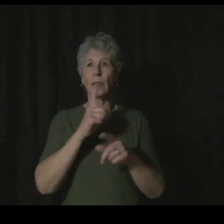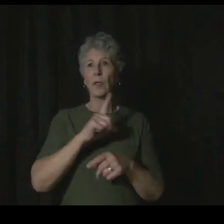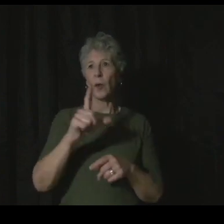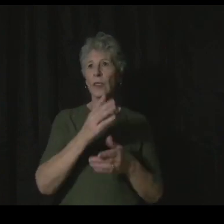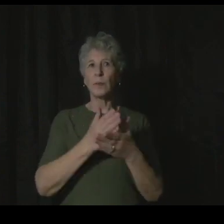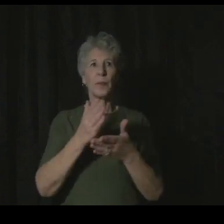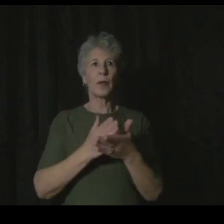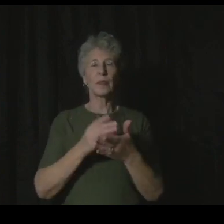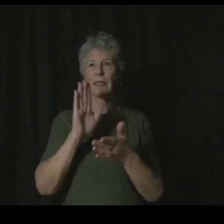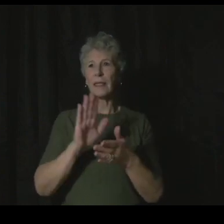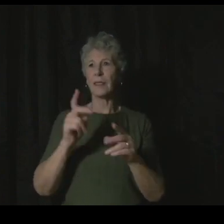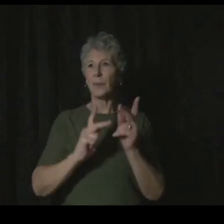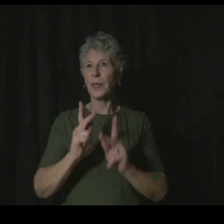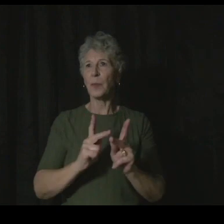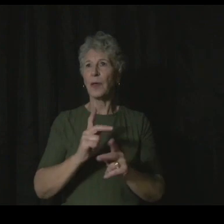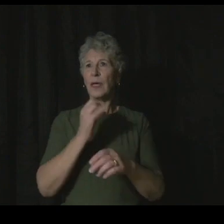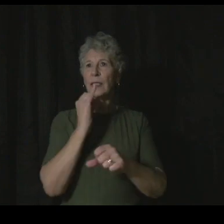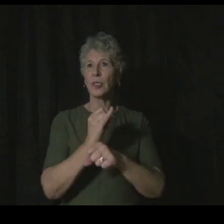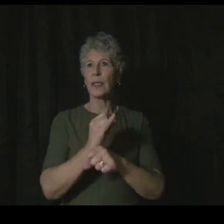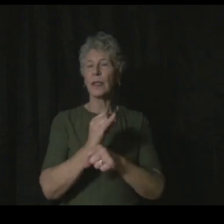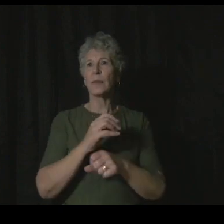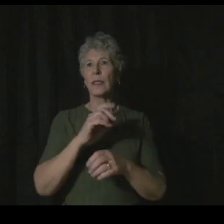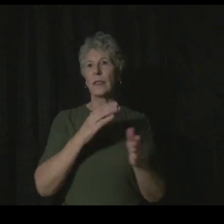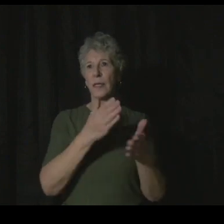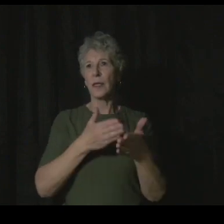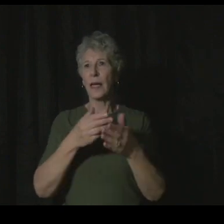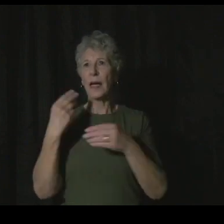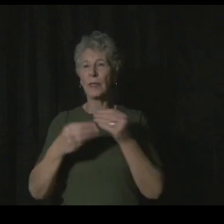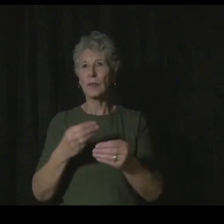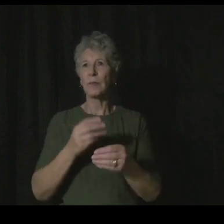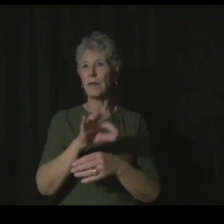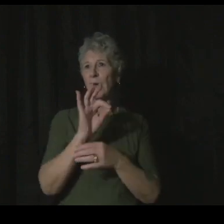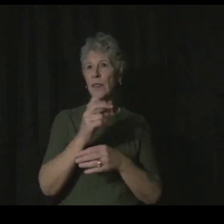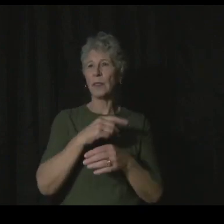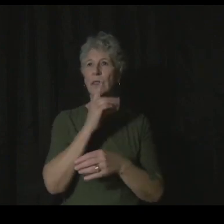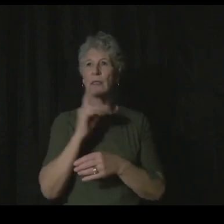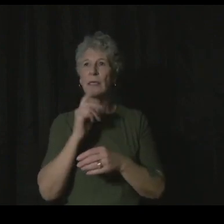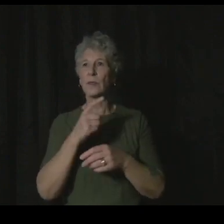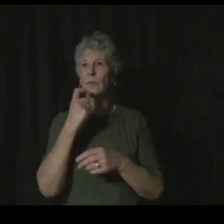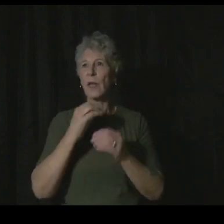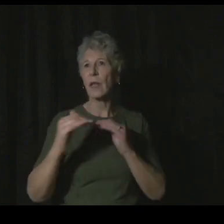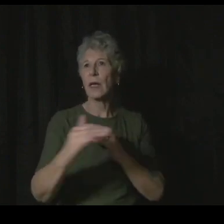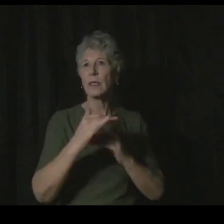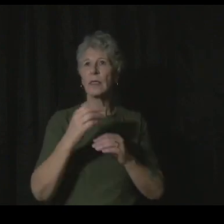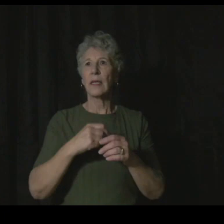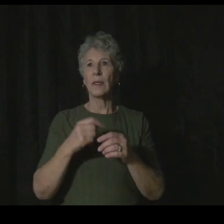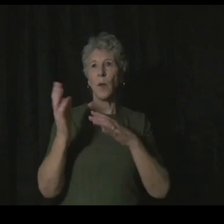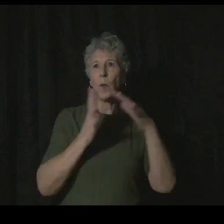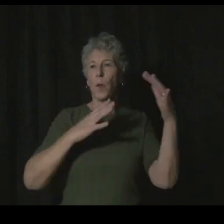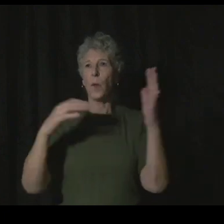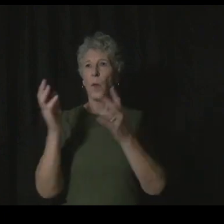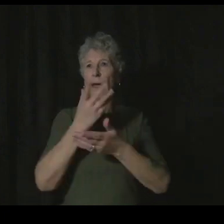portion is his people, Jacob his allotted heritage. He found him in a desert land, and in the howling waste